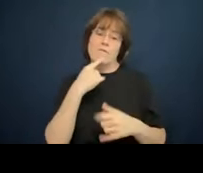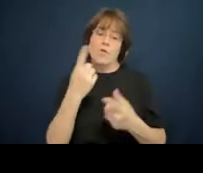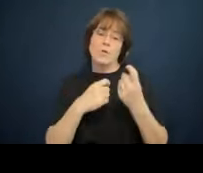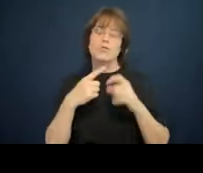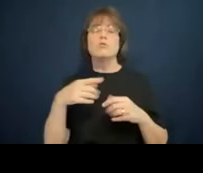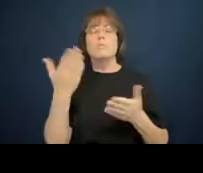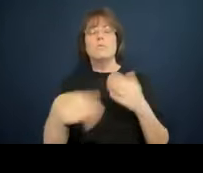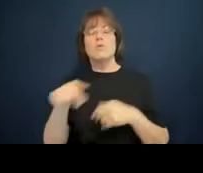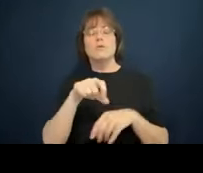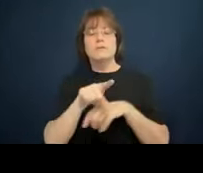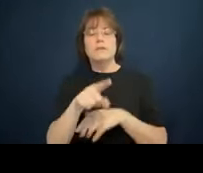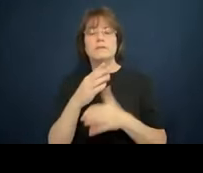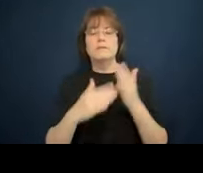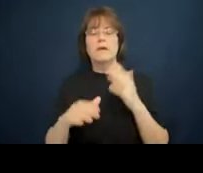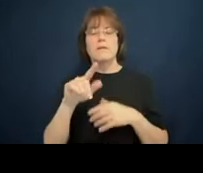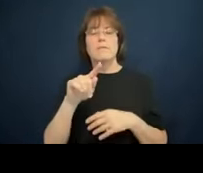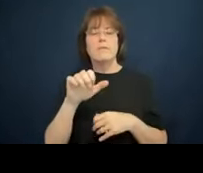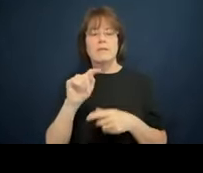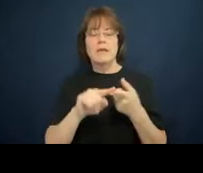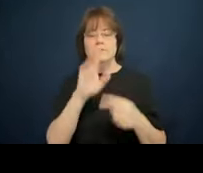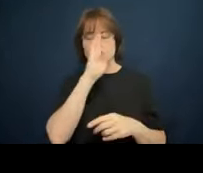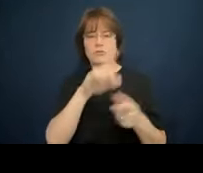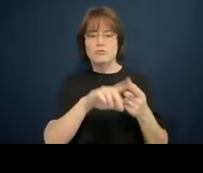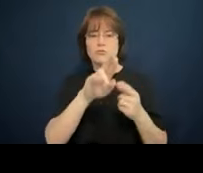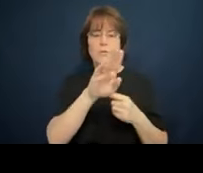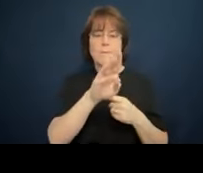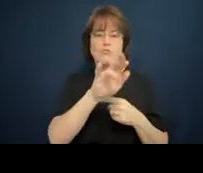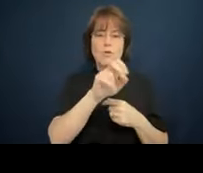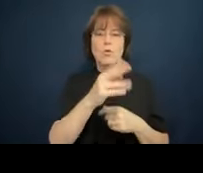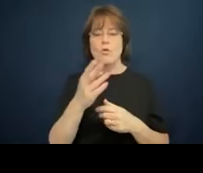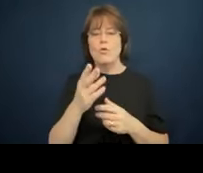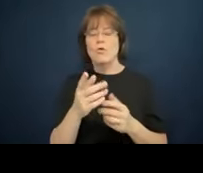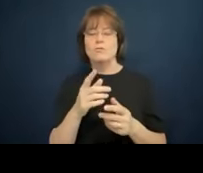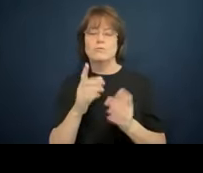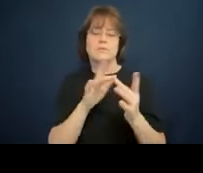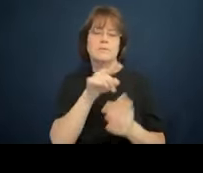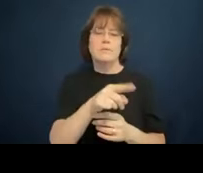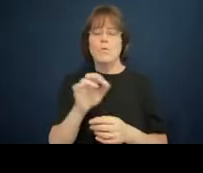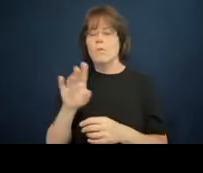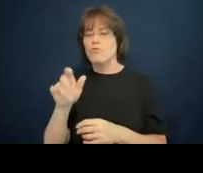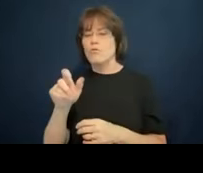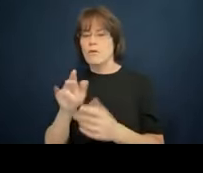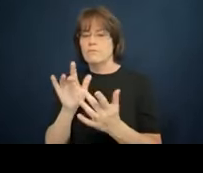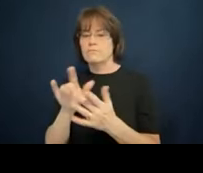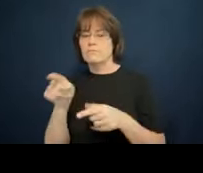You might send some in the text directly to Brian or follow up with him or Jeff individually.